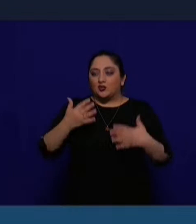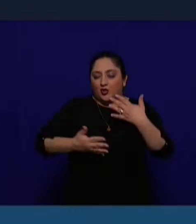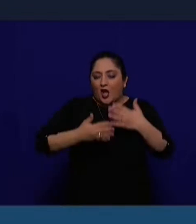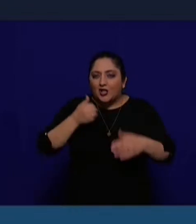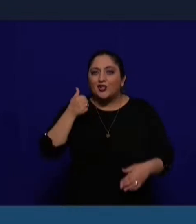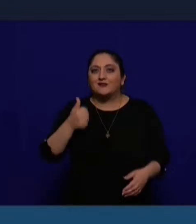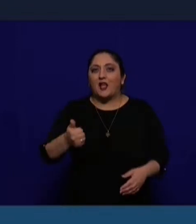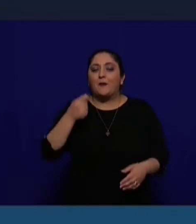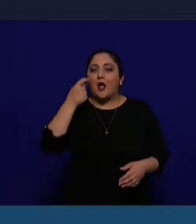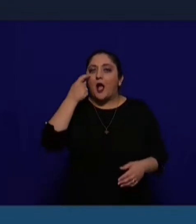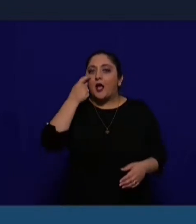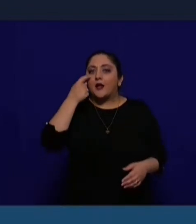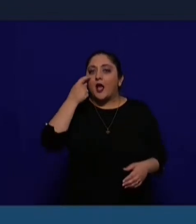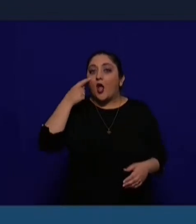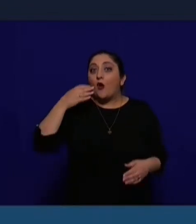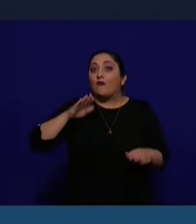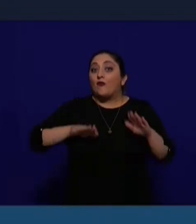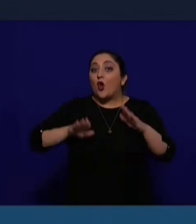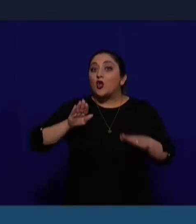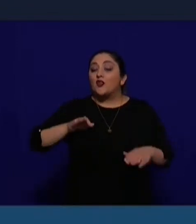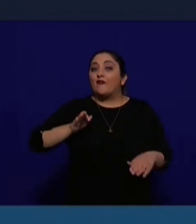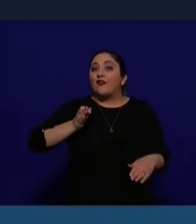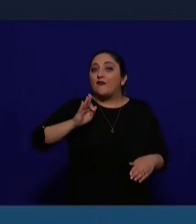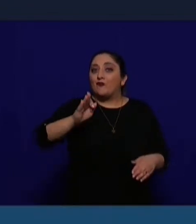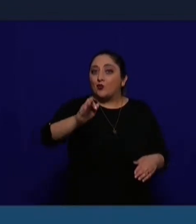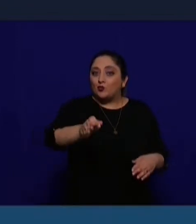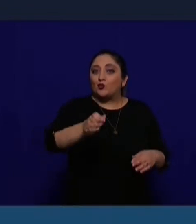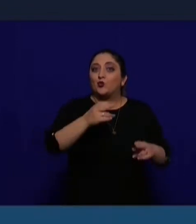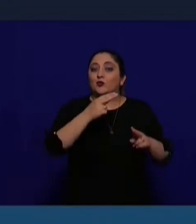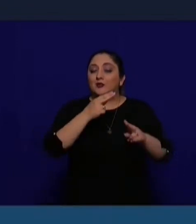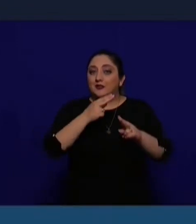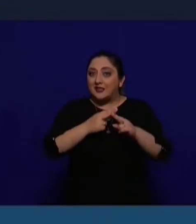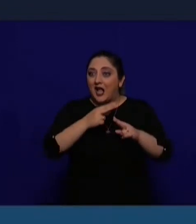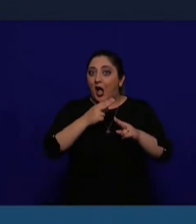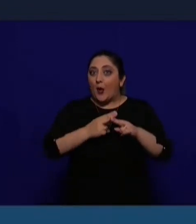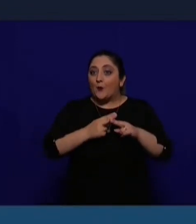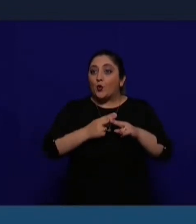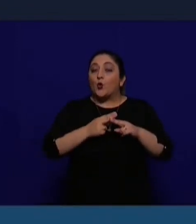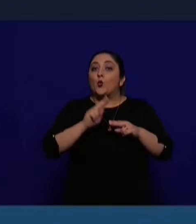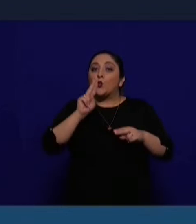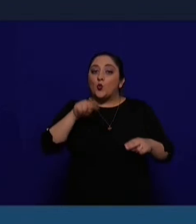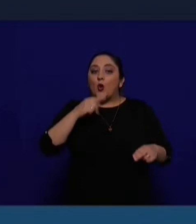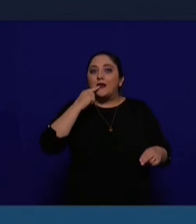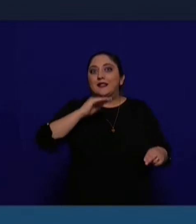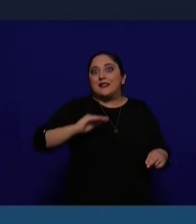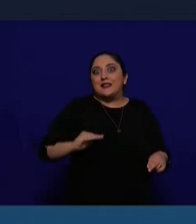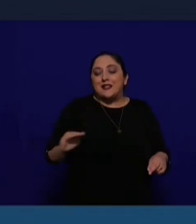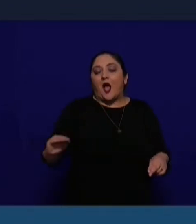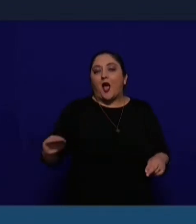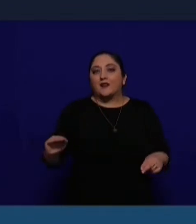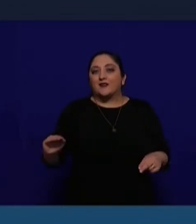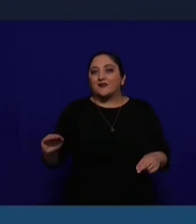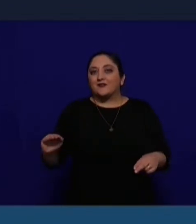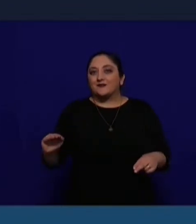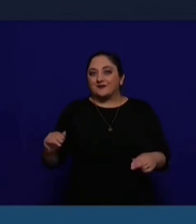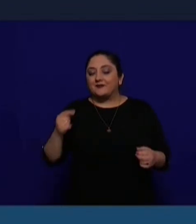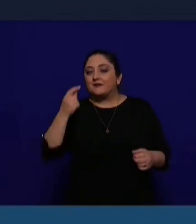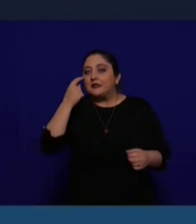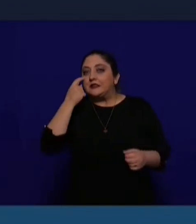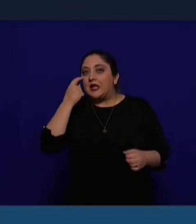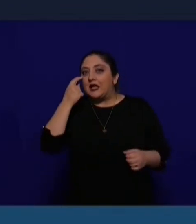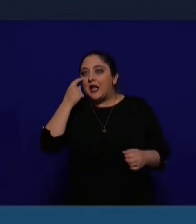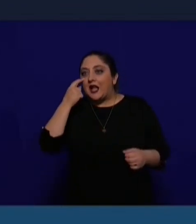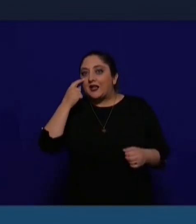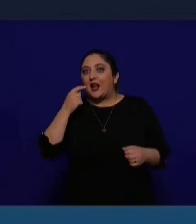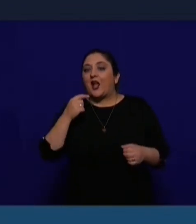issa qegħdin naraw ukoll li eventwalment din it-tilqima li issa qegħdin nofruha lill-adulti ukoll il qudiem ikun nistgħu nofruha